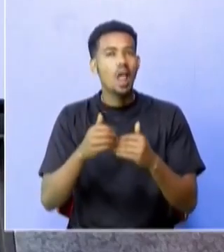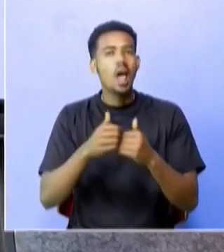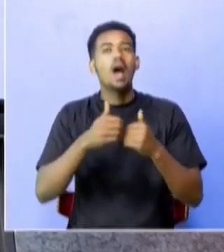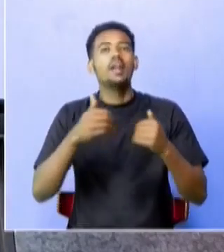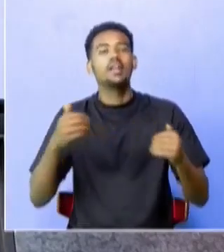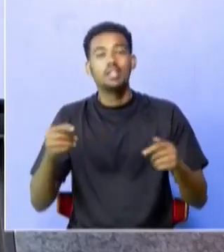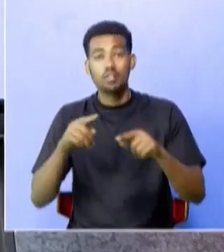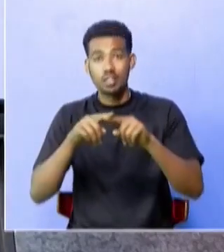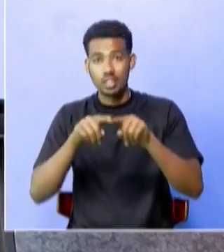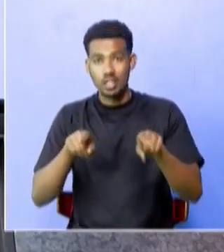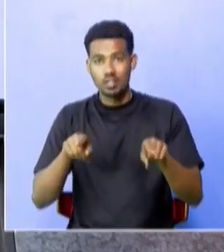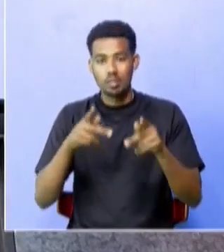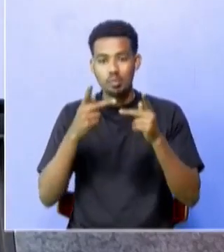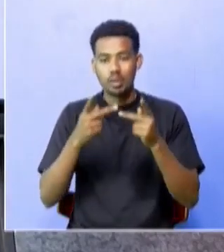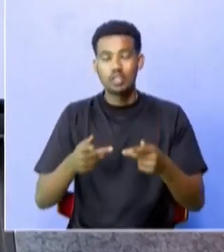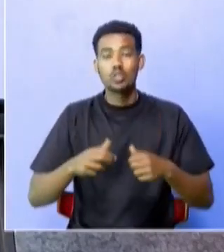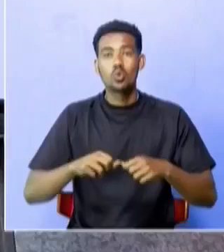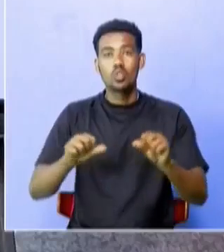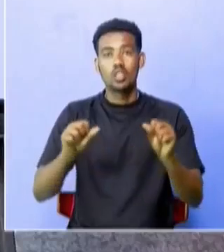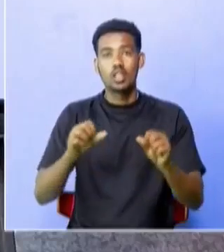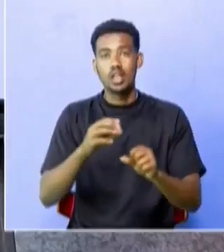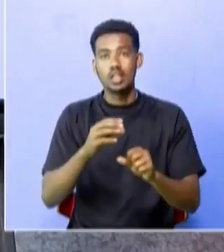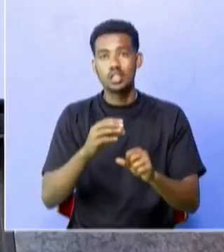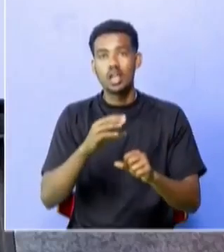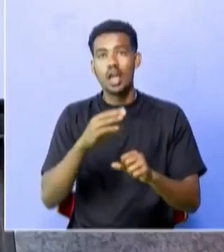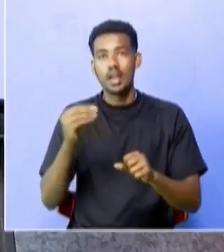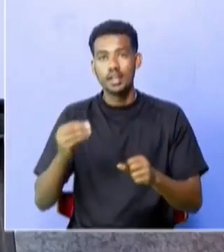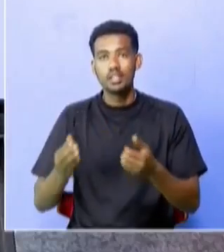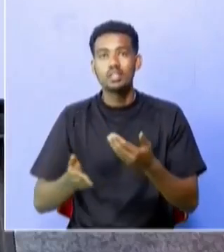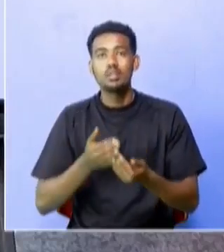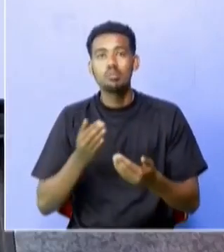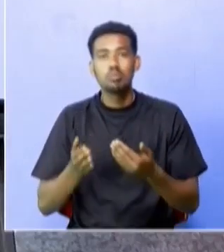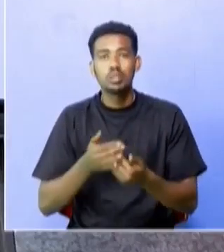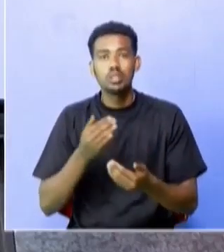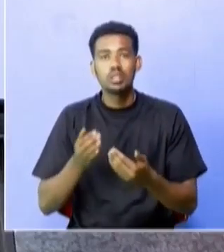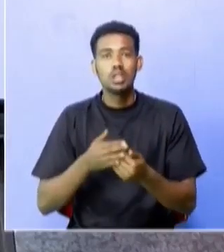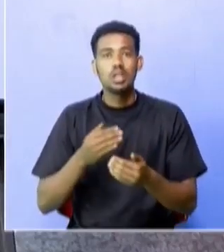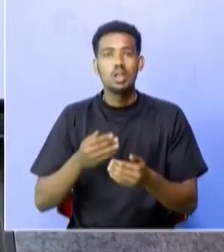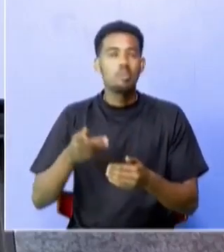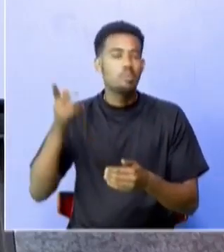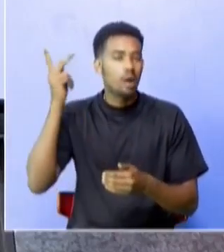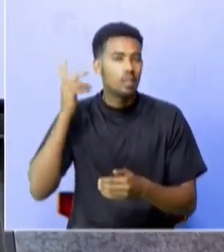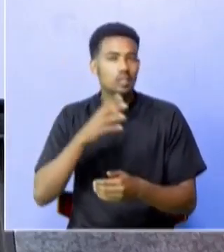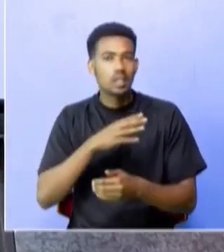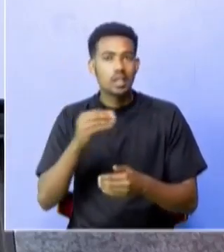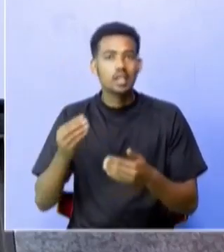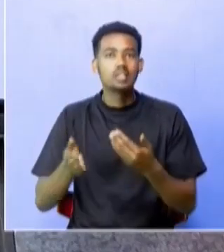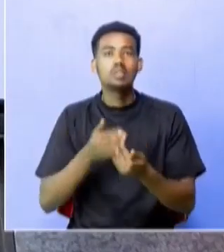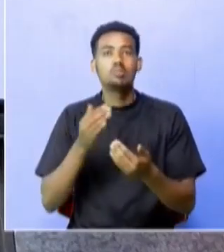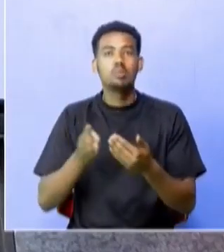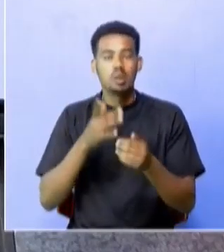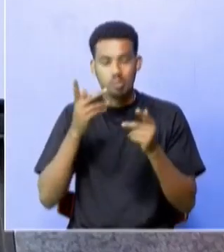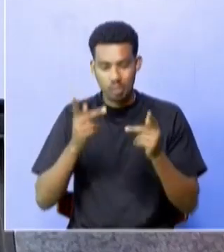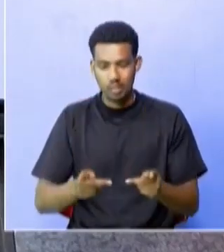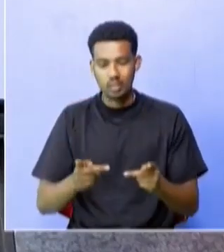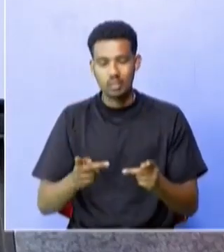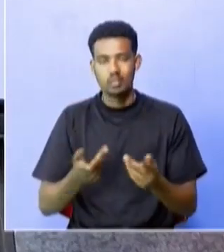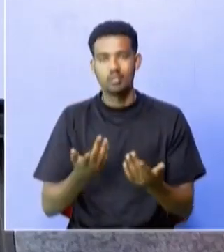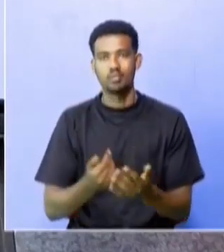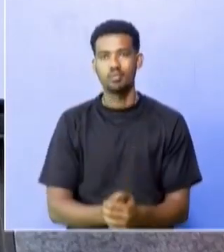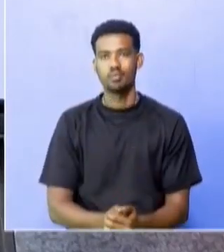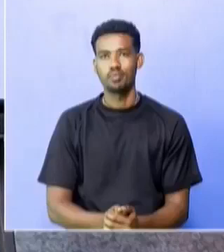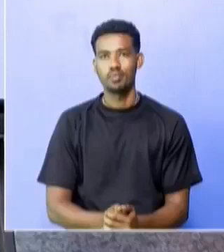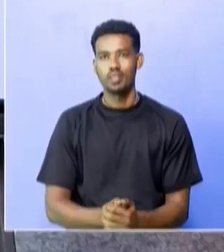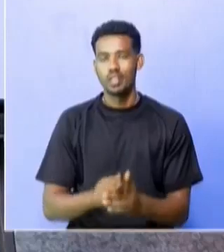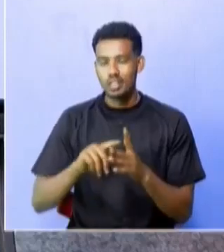difference between present continuous tense with simple past and also simple present tense. Let